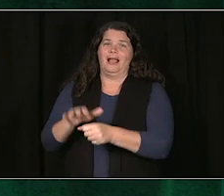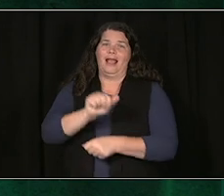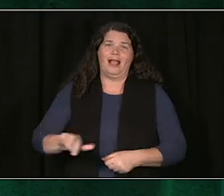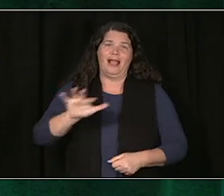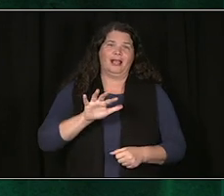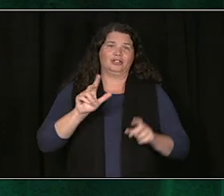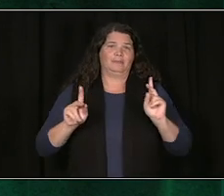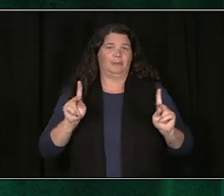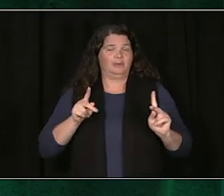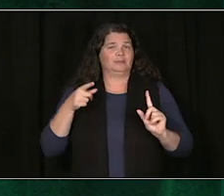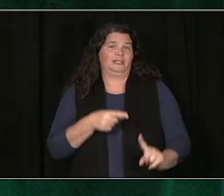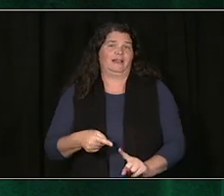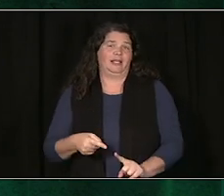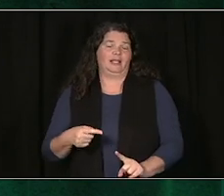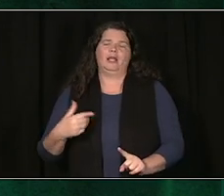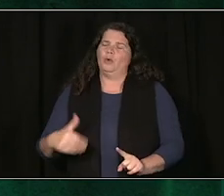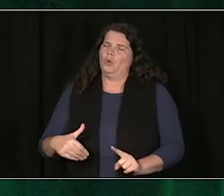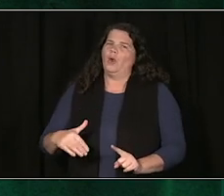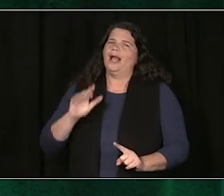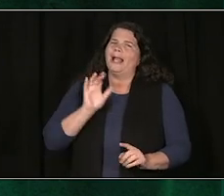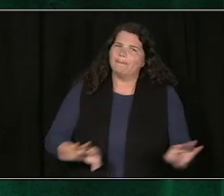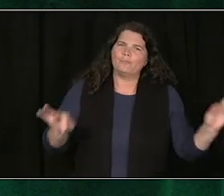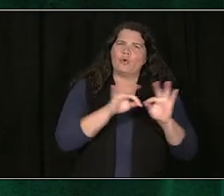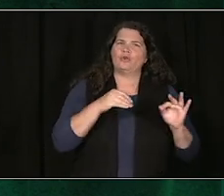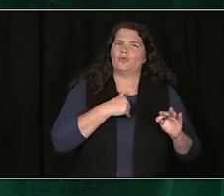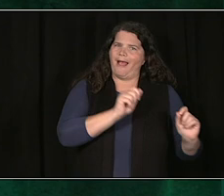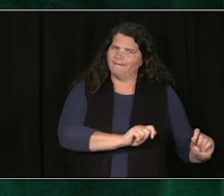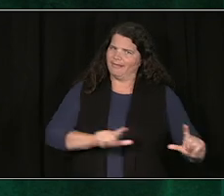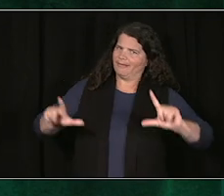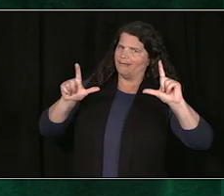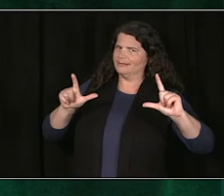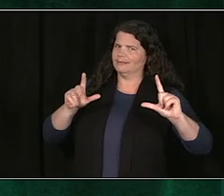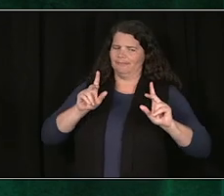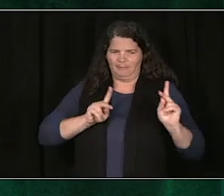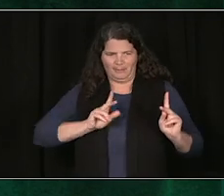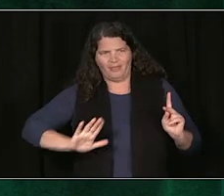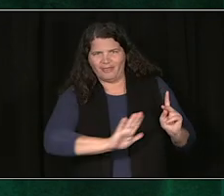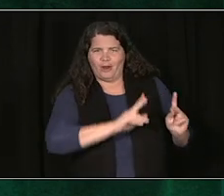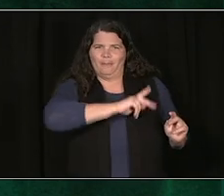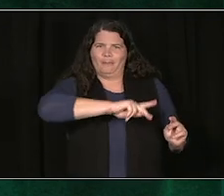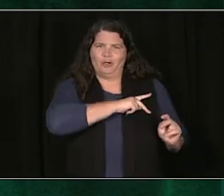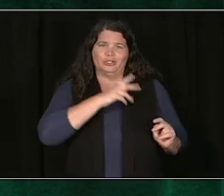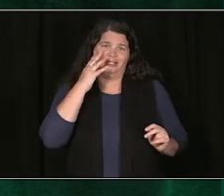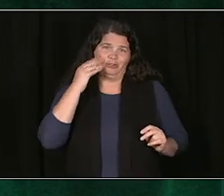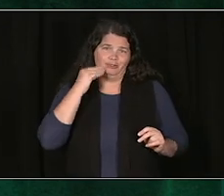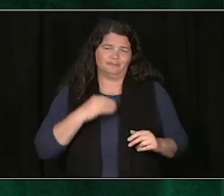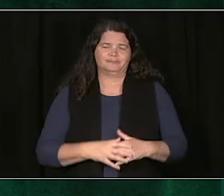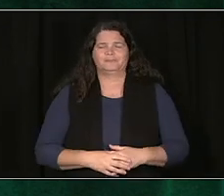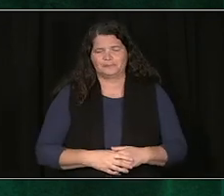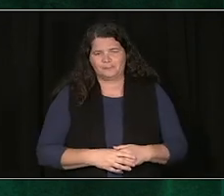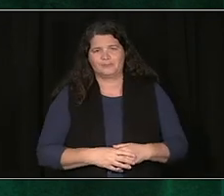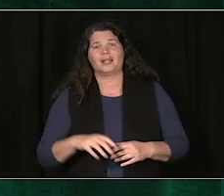from people who have personal narrative experience. So Secretary Mineta, who served in